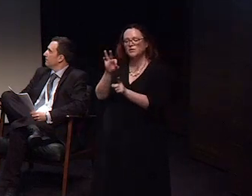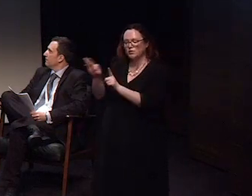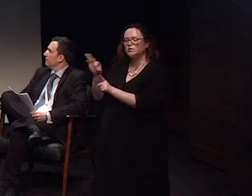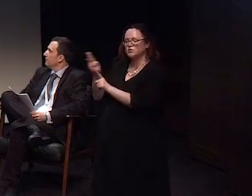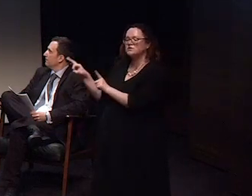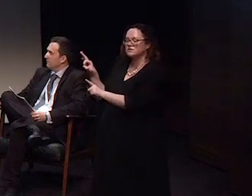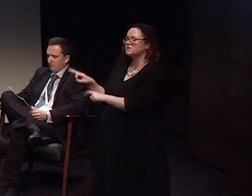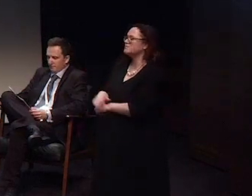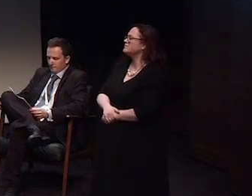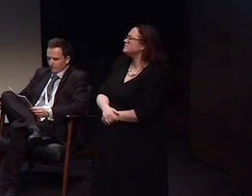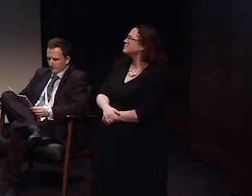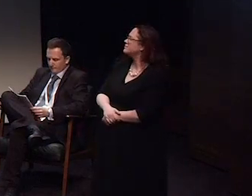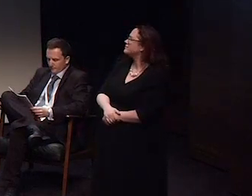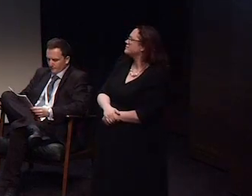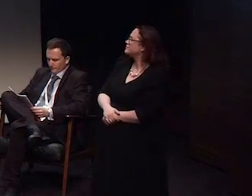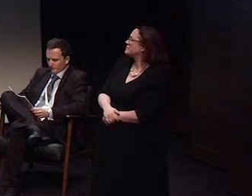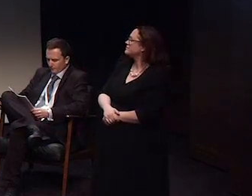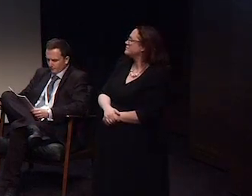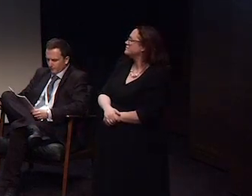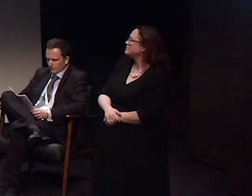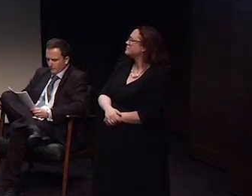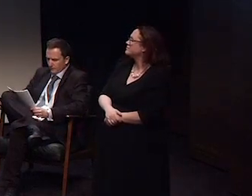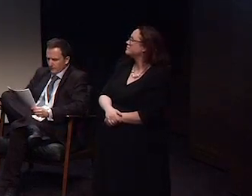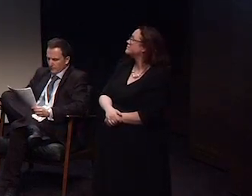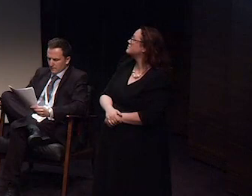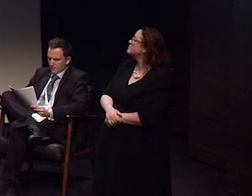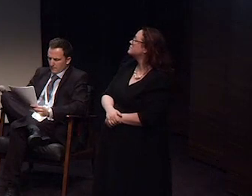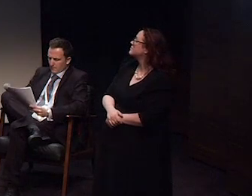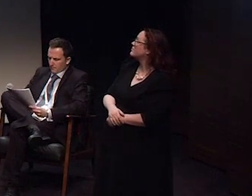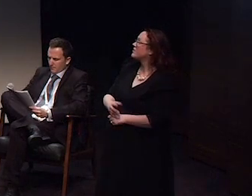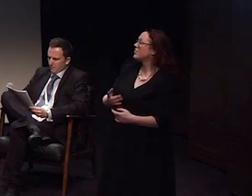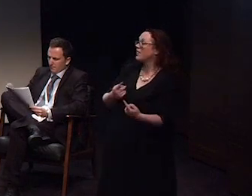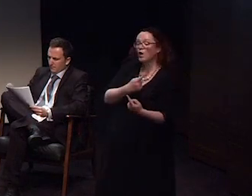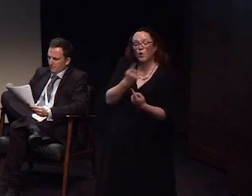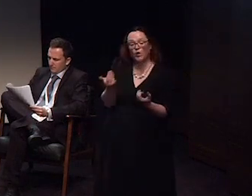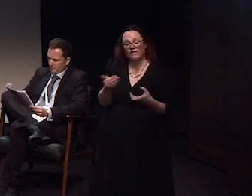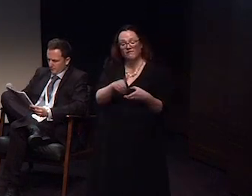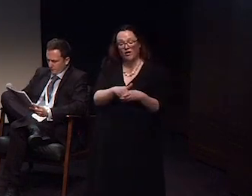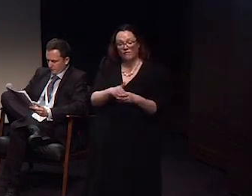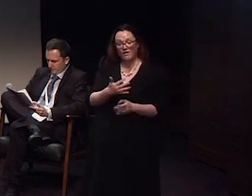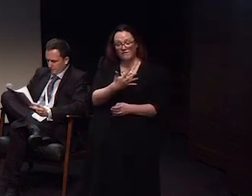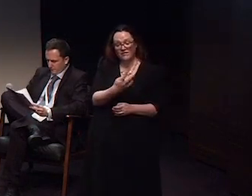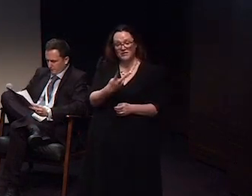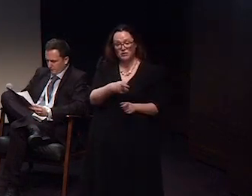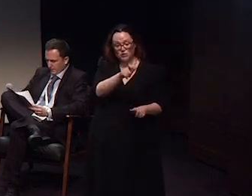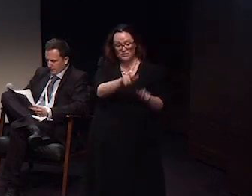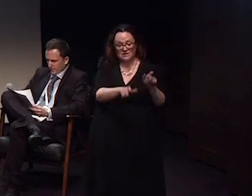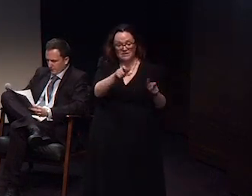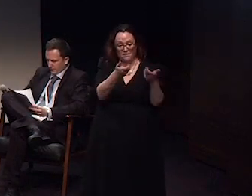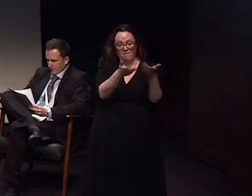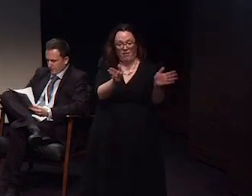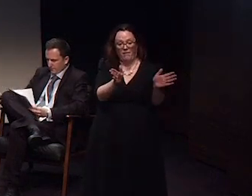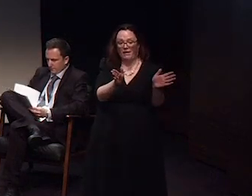So the population, we had 52 citizens recruited via an ad